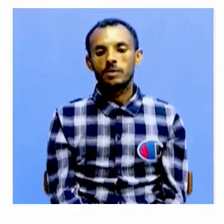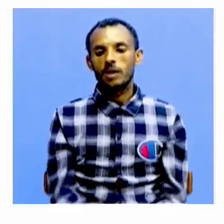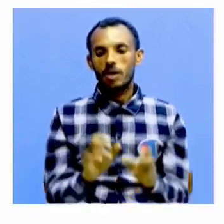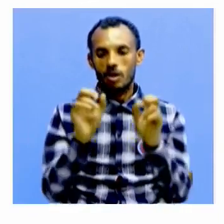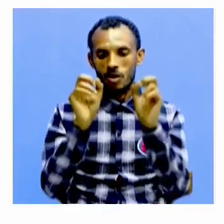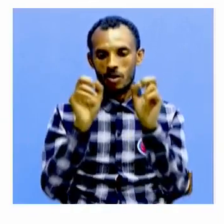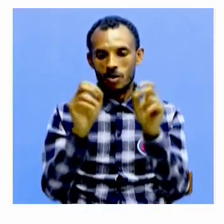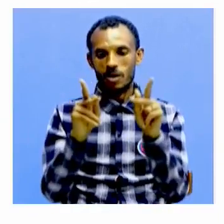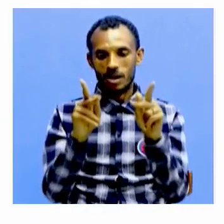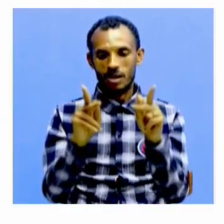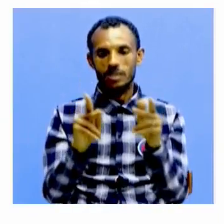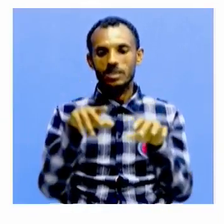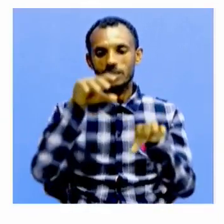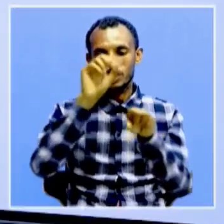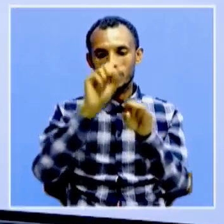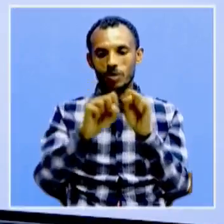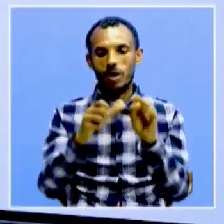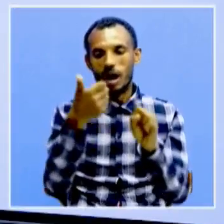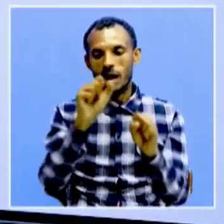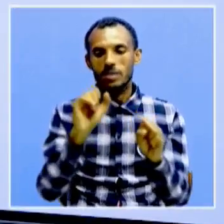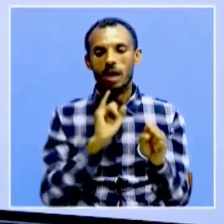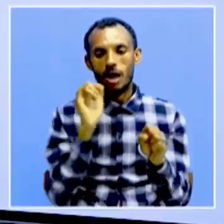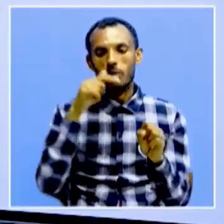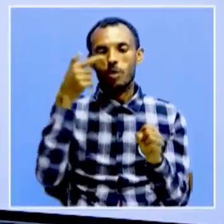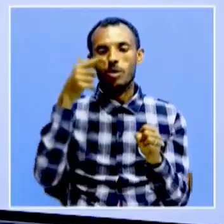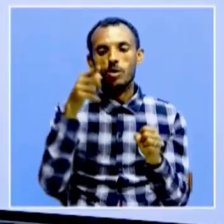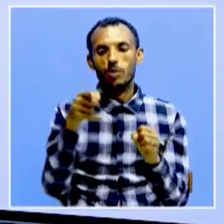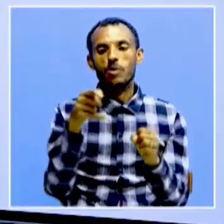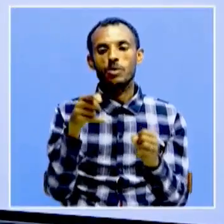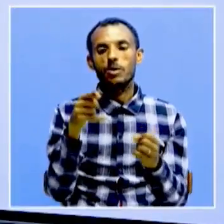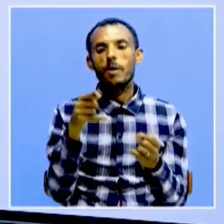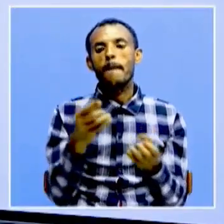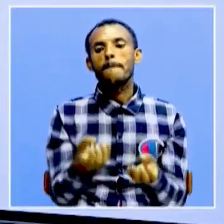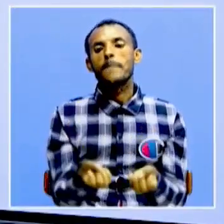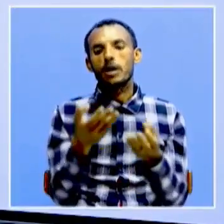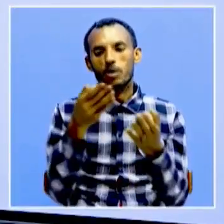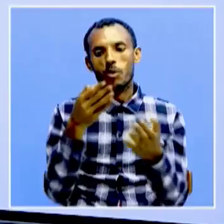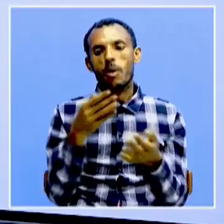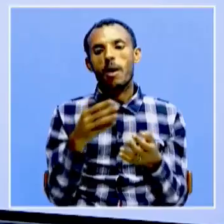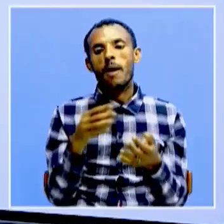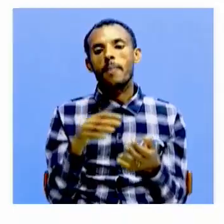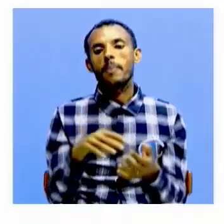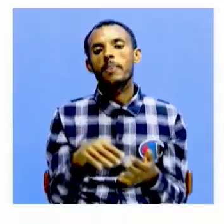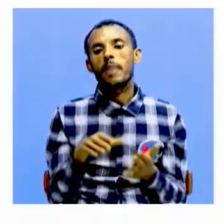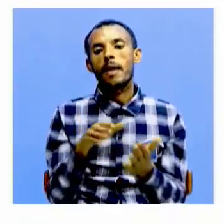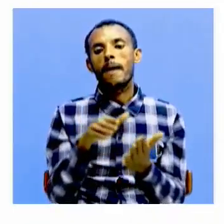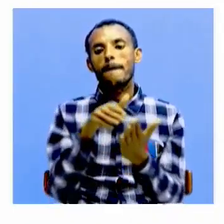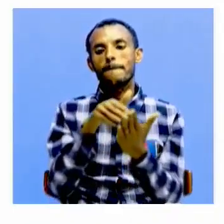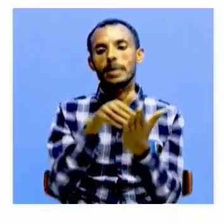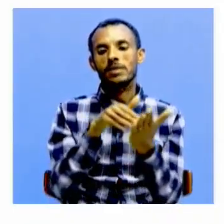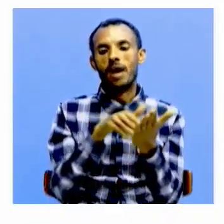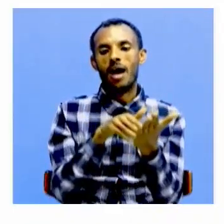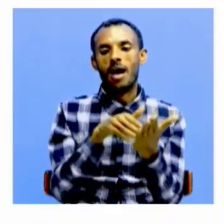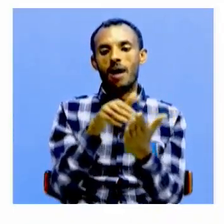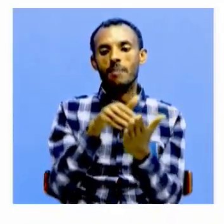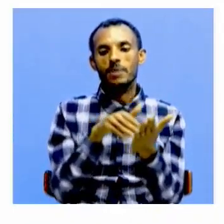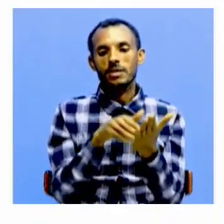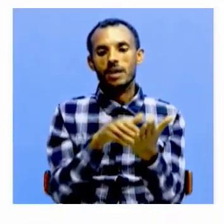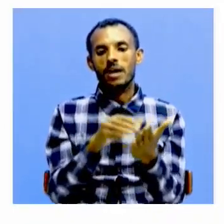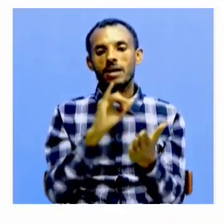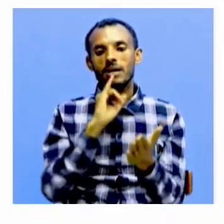Okay. So as I told you, somebody might say, pizza is my favorite food. Or you start like this.